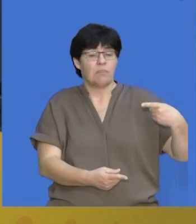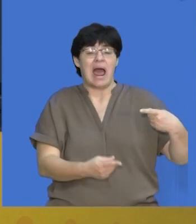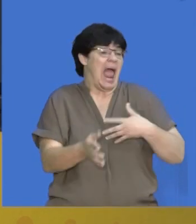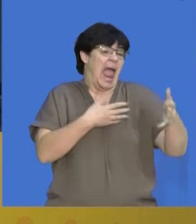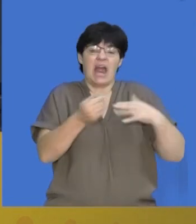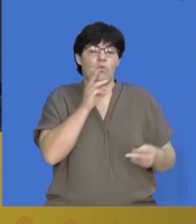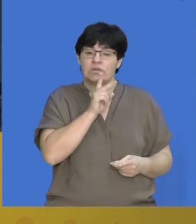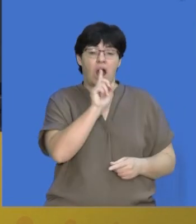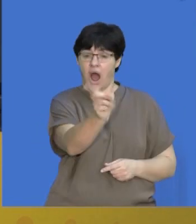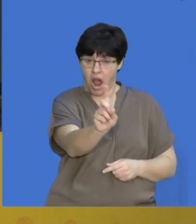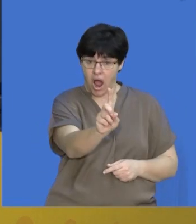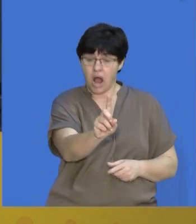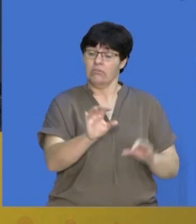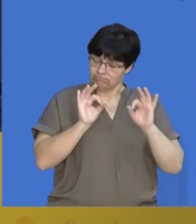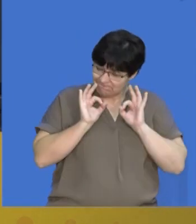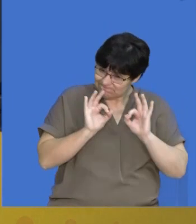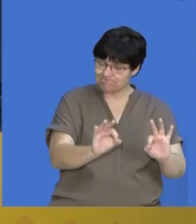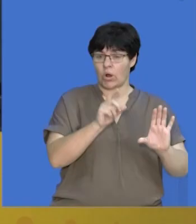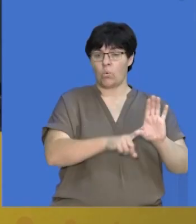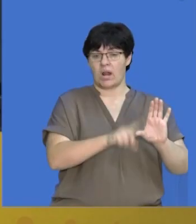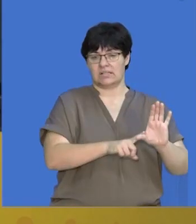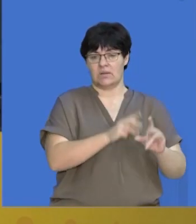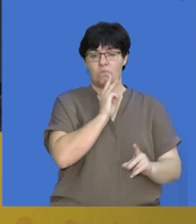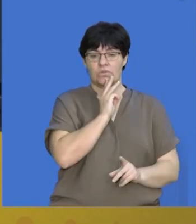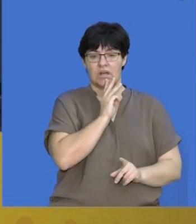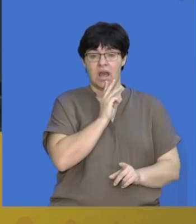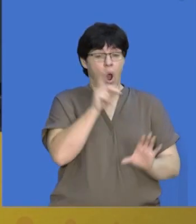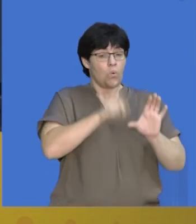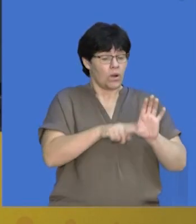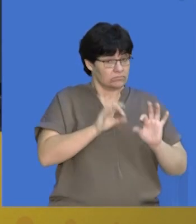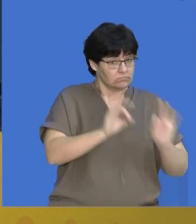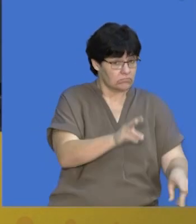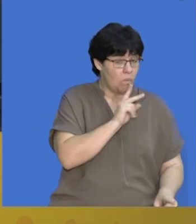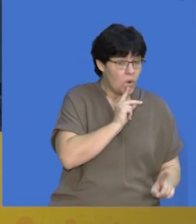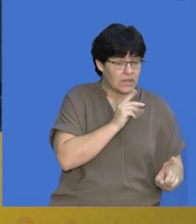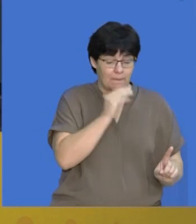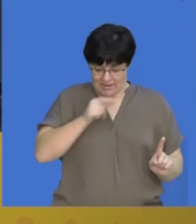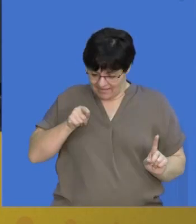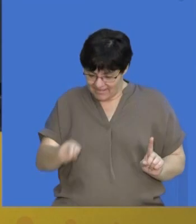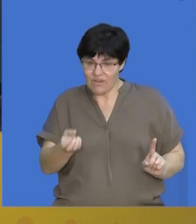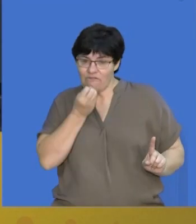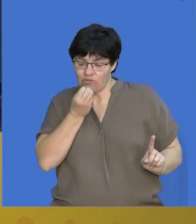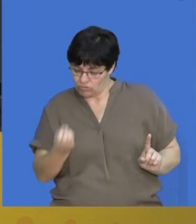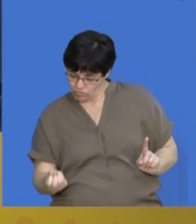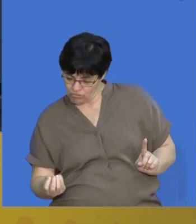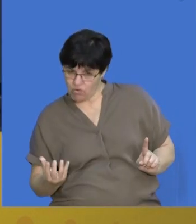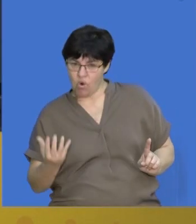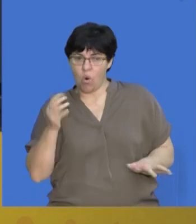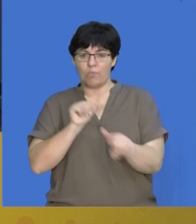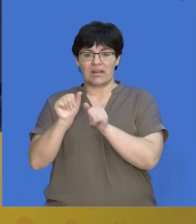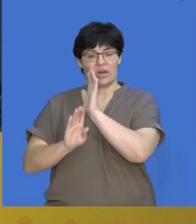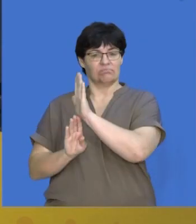water. What is it doing? Improves crop production. The crops will be better growing. How